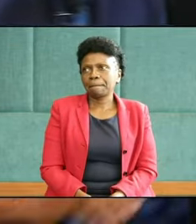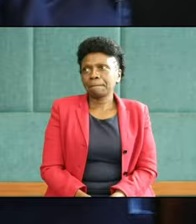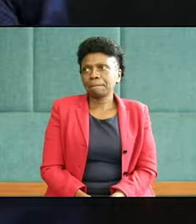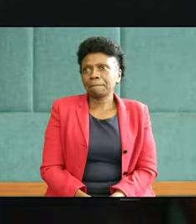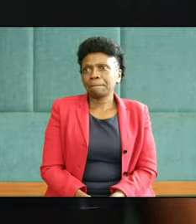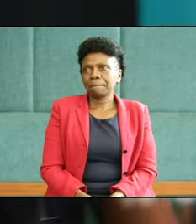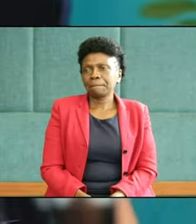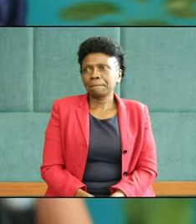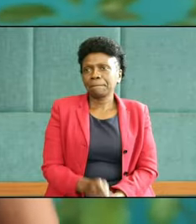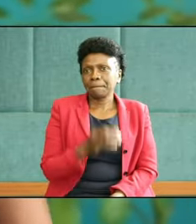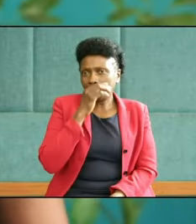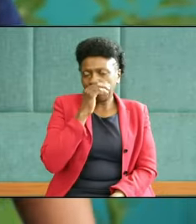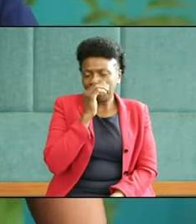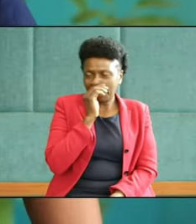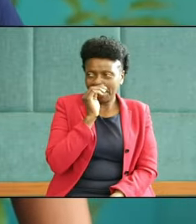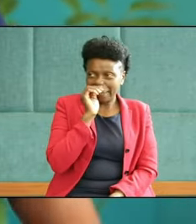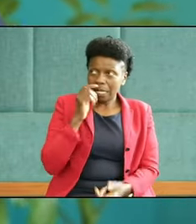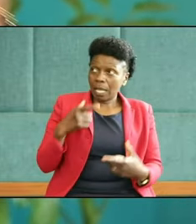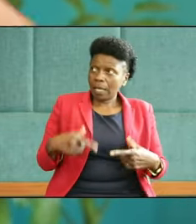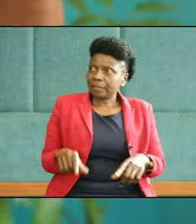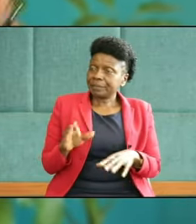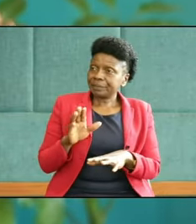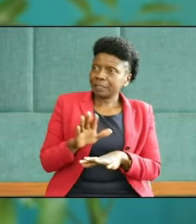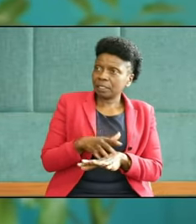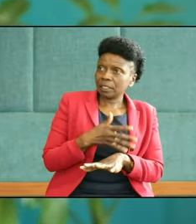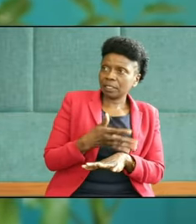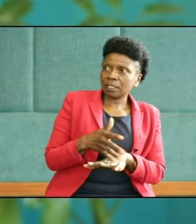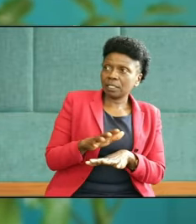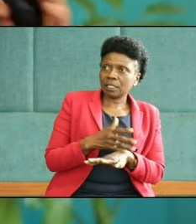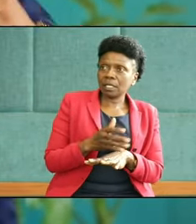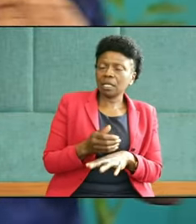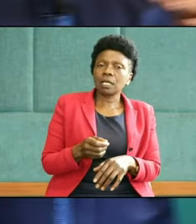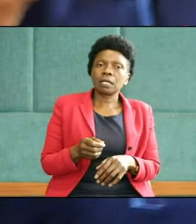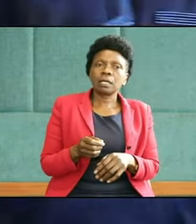Come and sing the song for us. Let's sing this song. I'm going to make an altar call.